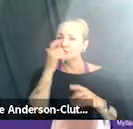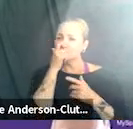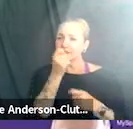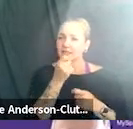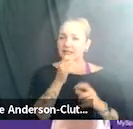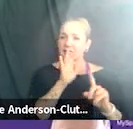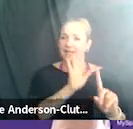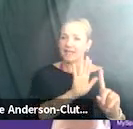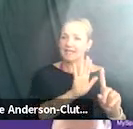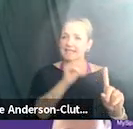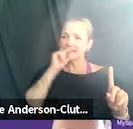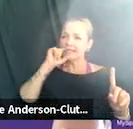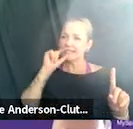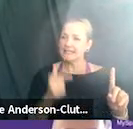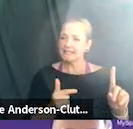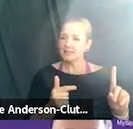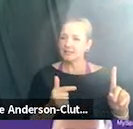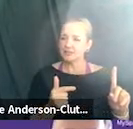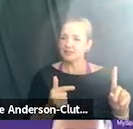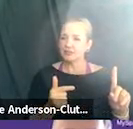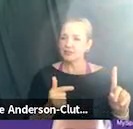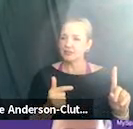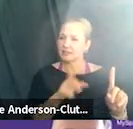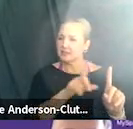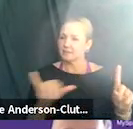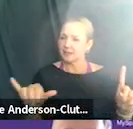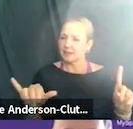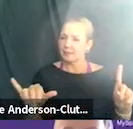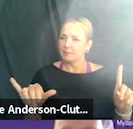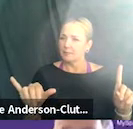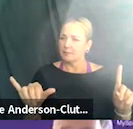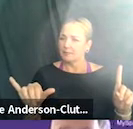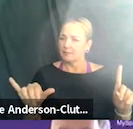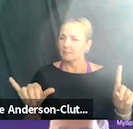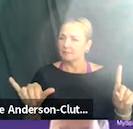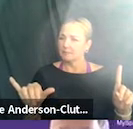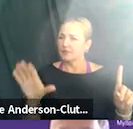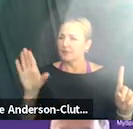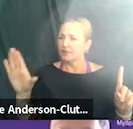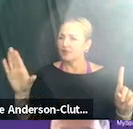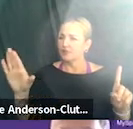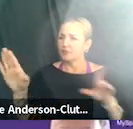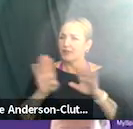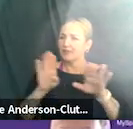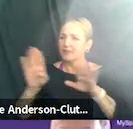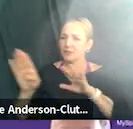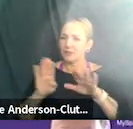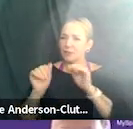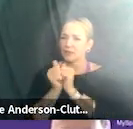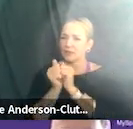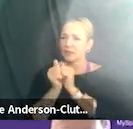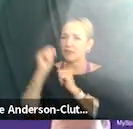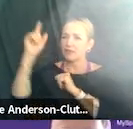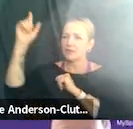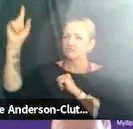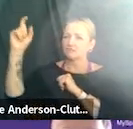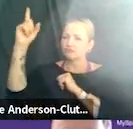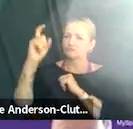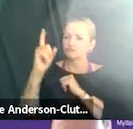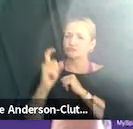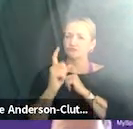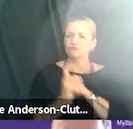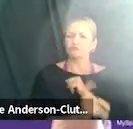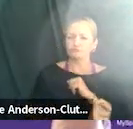of needing to redo things. I just don't know how to explain the prompting. In that, you're right, it might be sort of some kind of perfectionism or need for things to be just right.